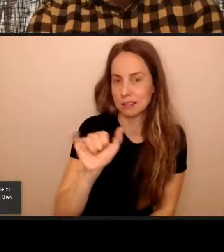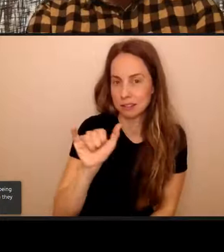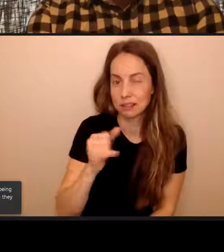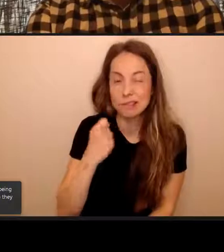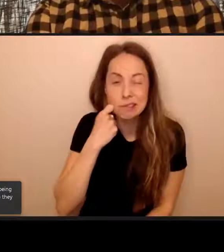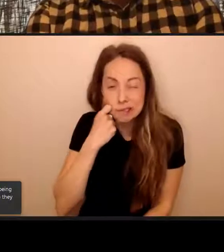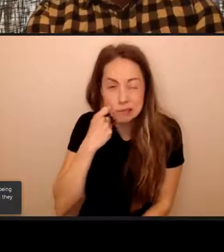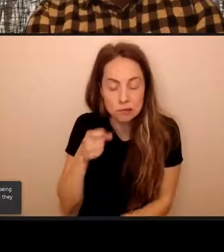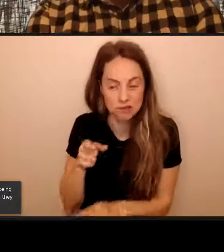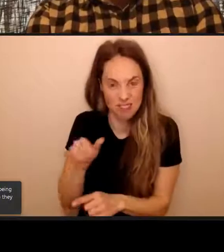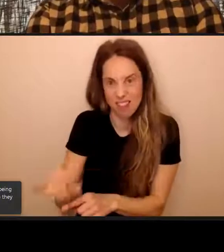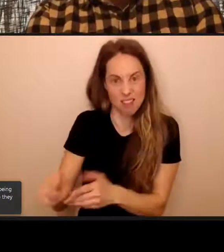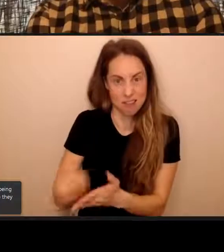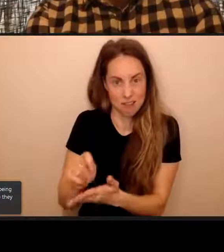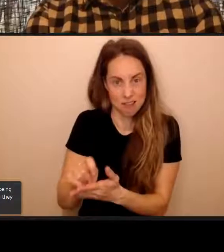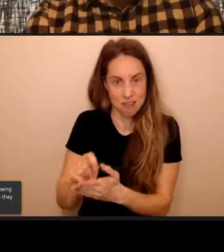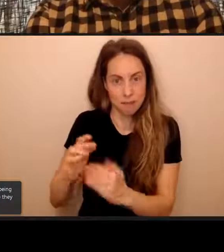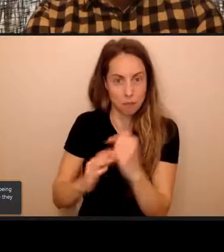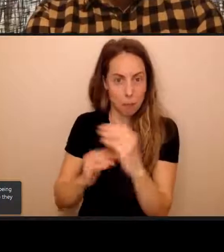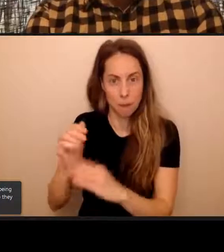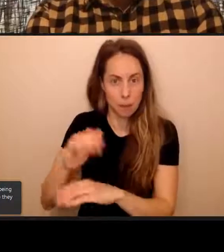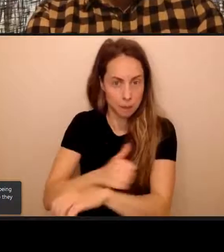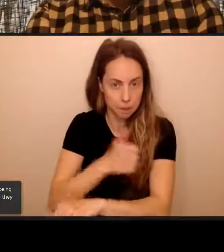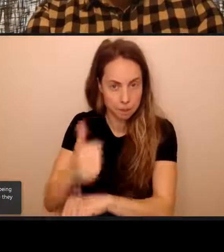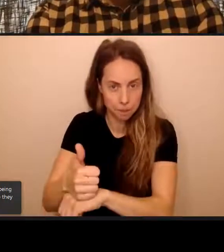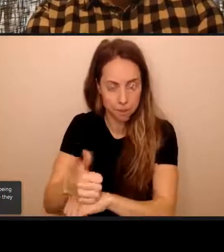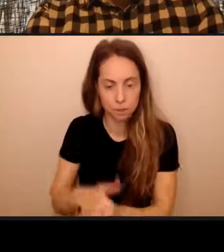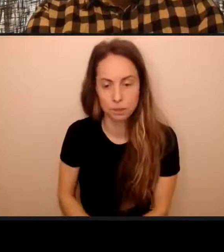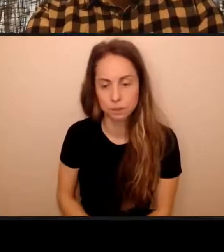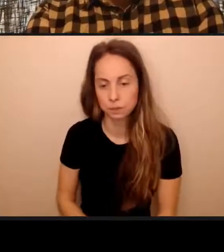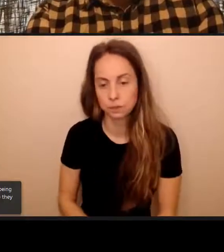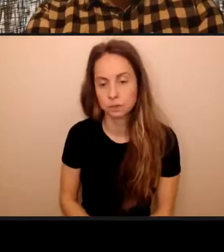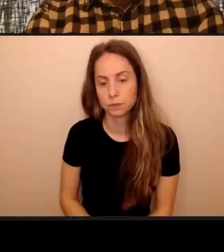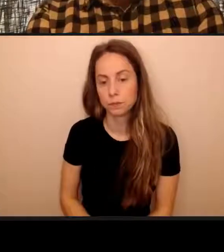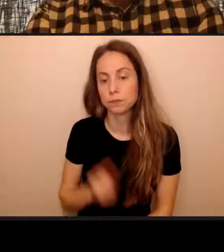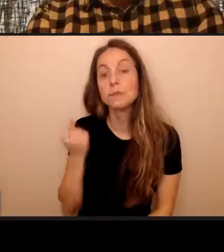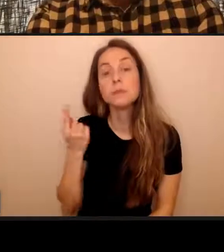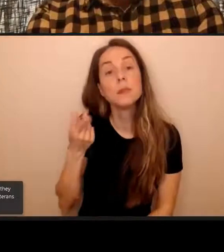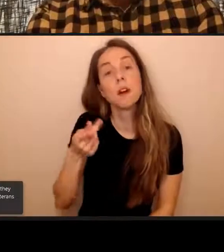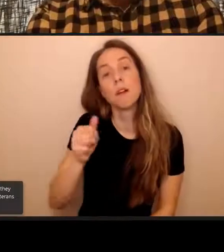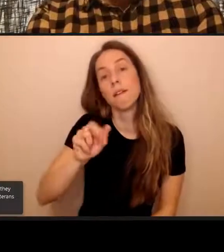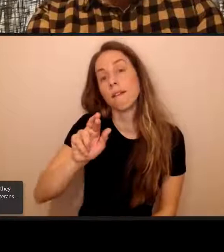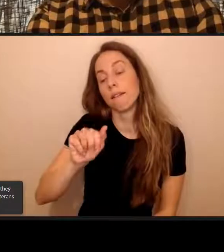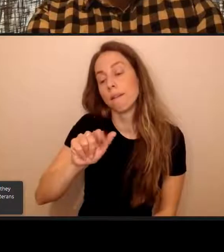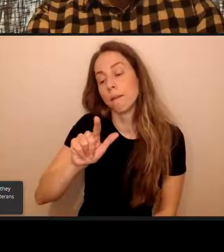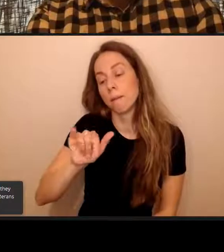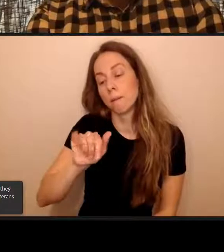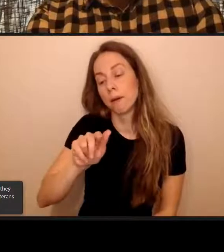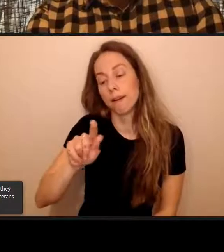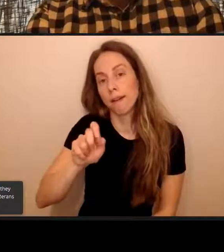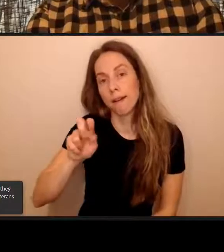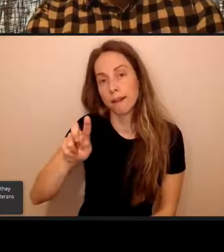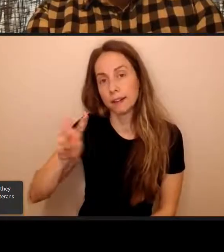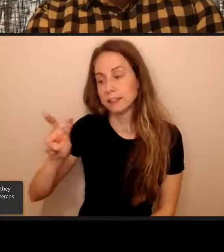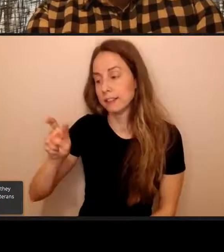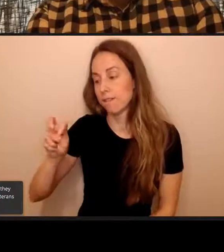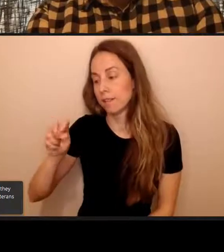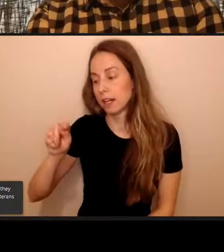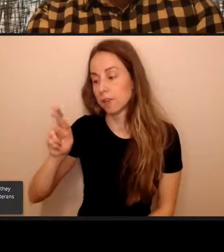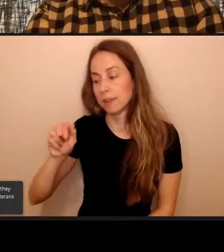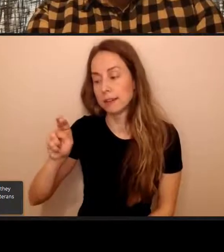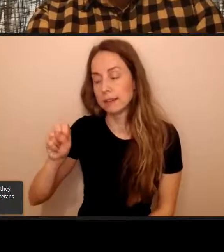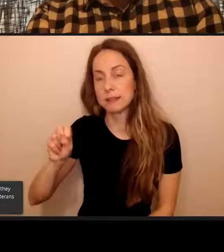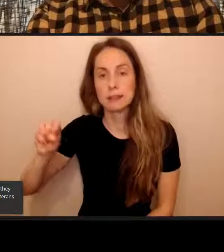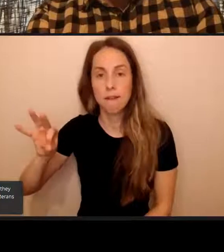be, and actually the Paralyzed Veterans of America had to file a lawsuit against